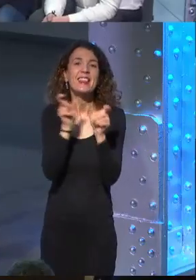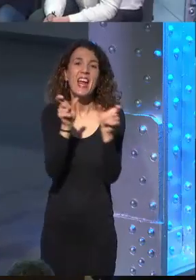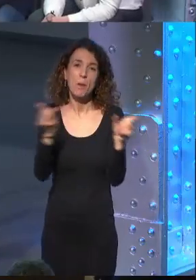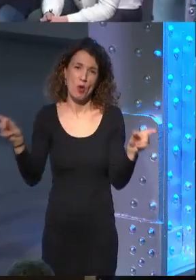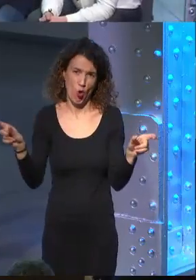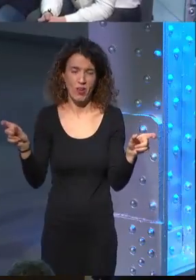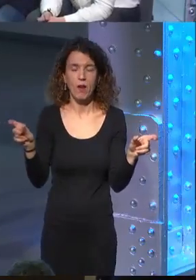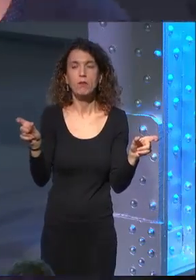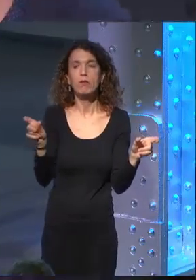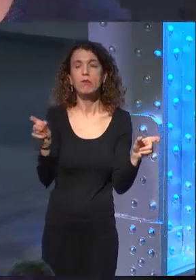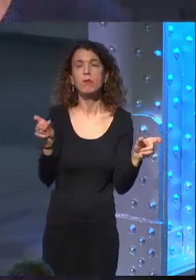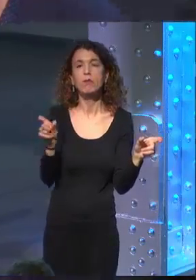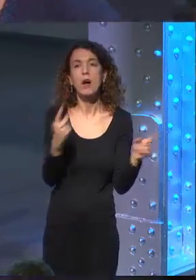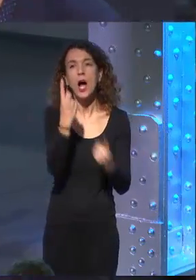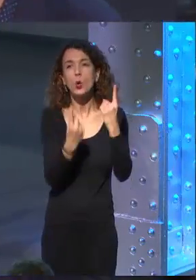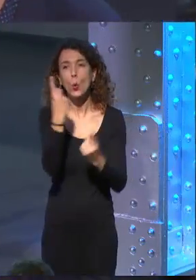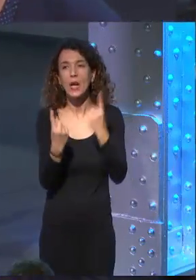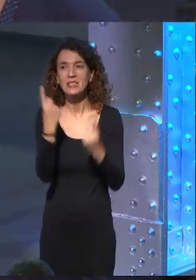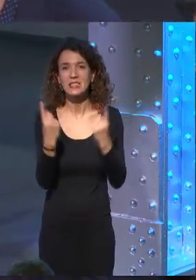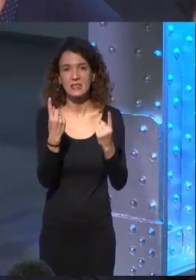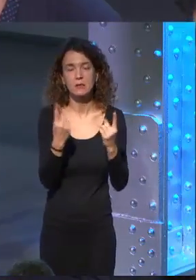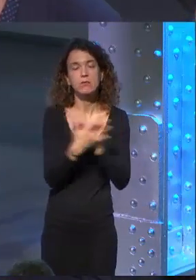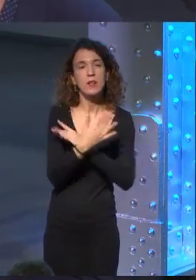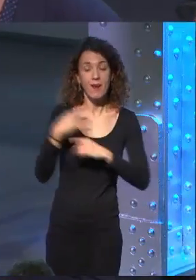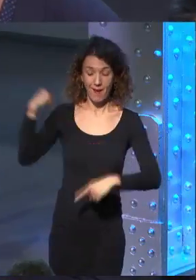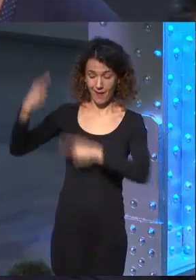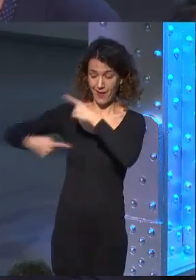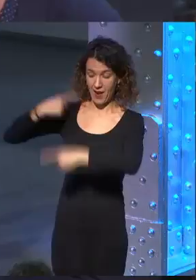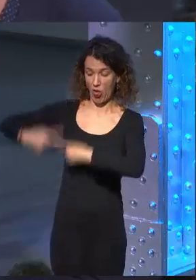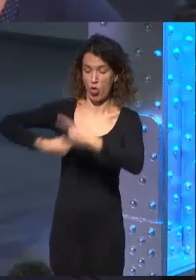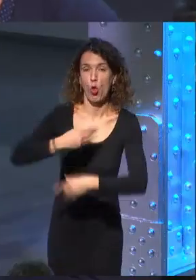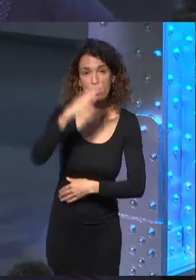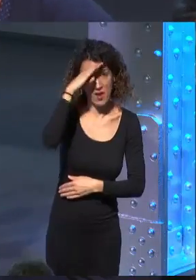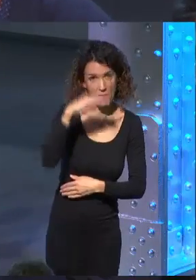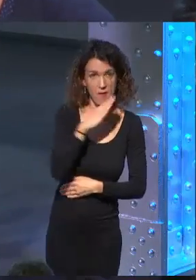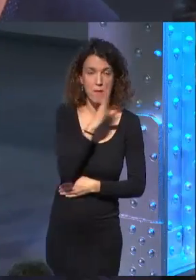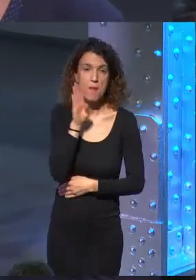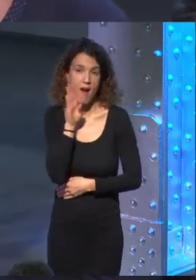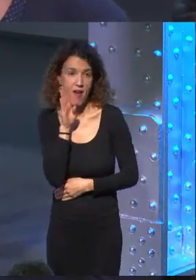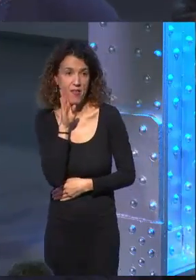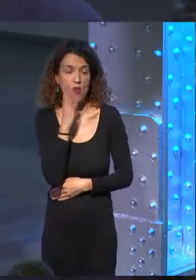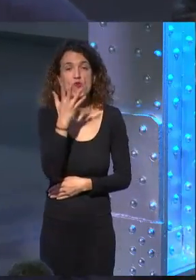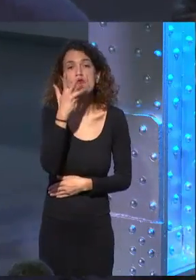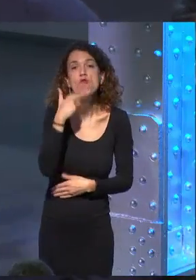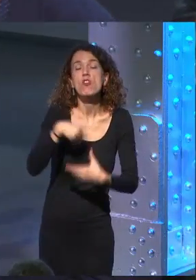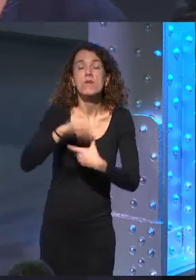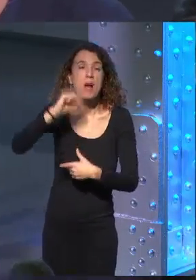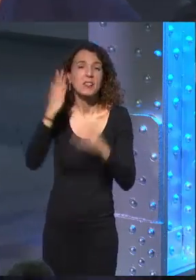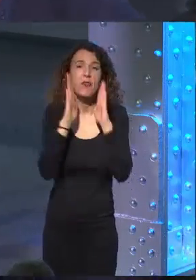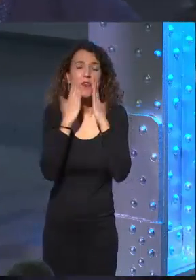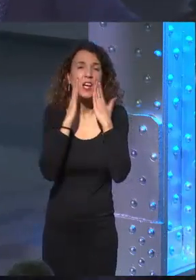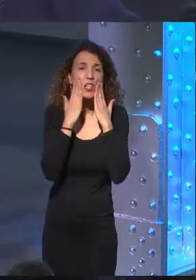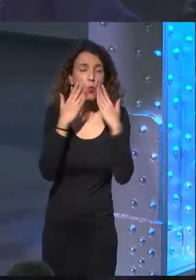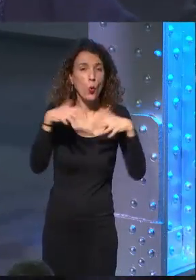Well, there's a problem of terminology, I think. The generation of parents